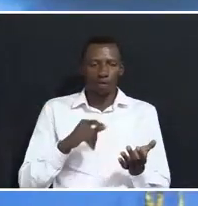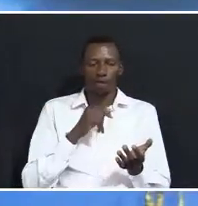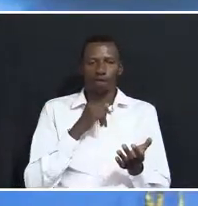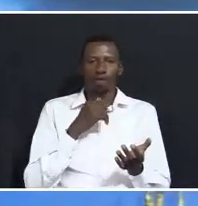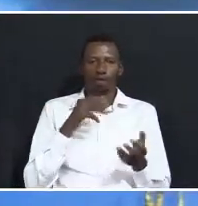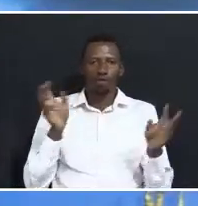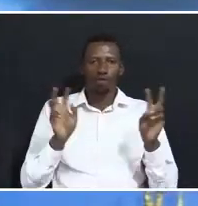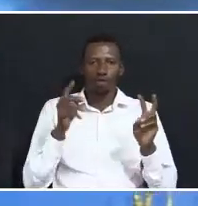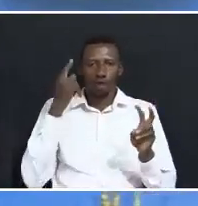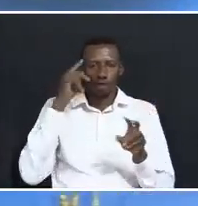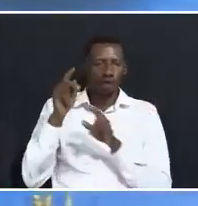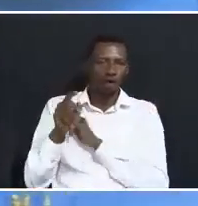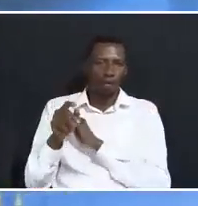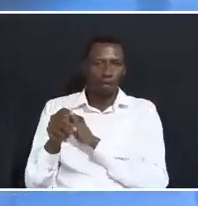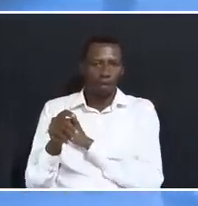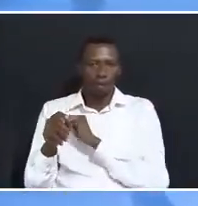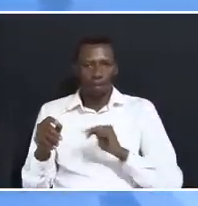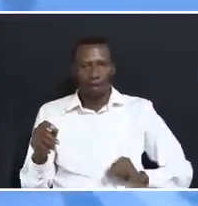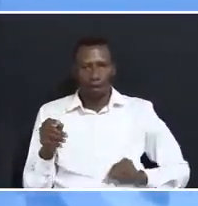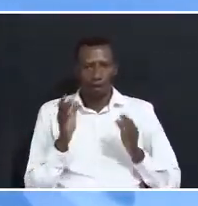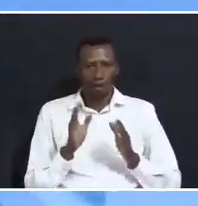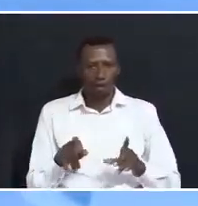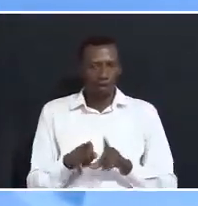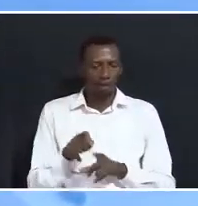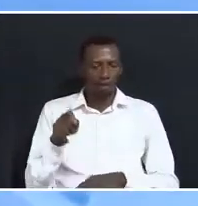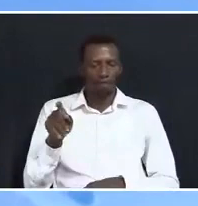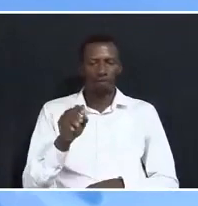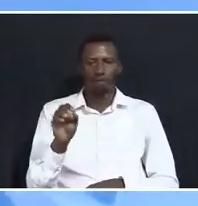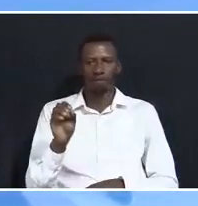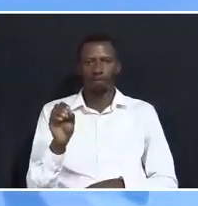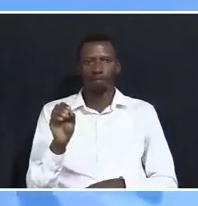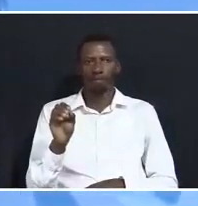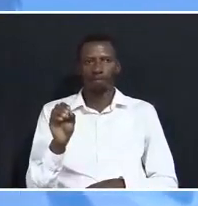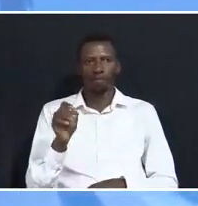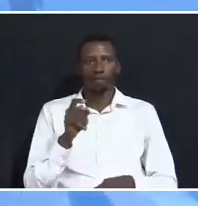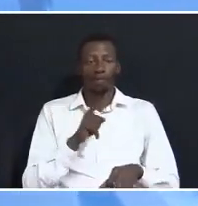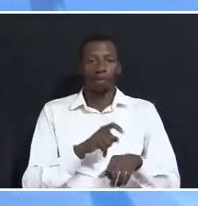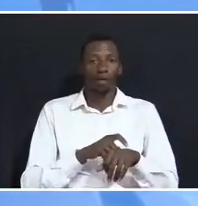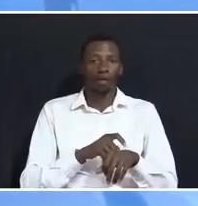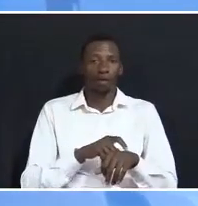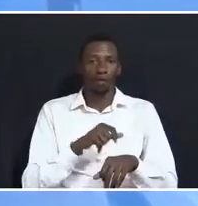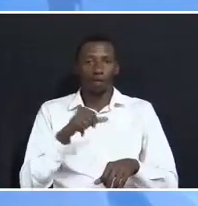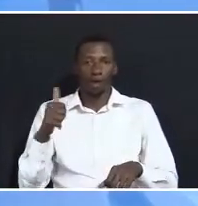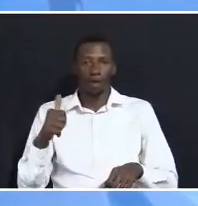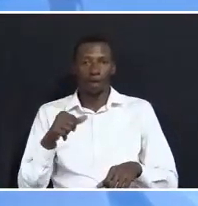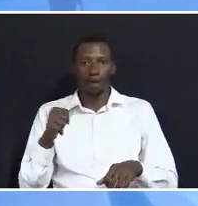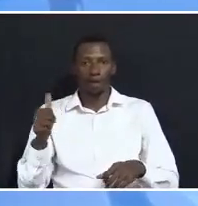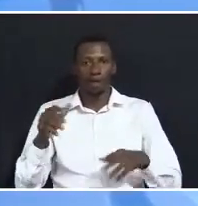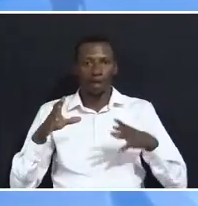for. Allow me to observe that whereas others were accepting Jesus Christ,